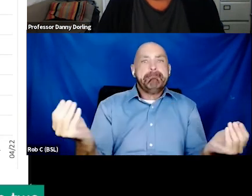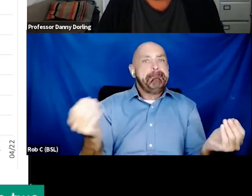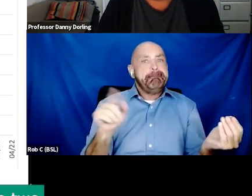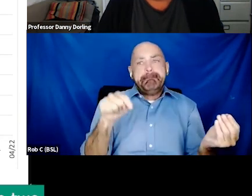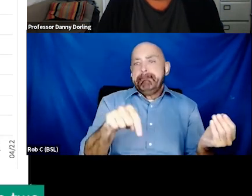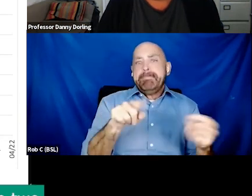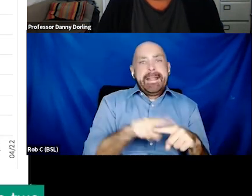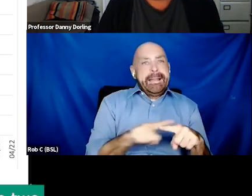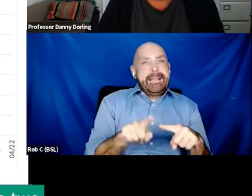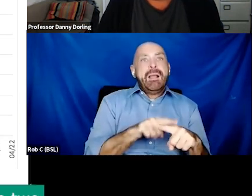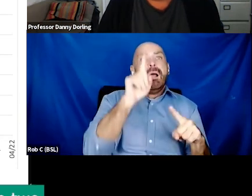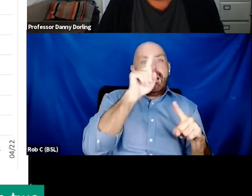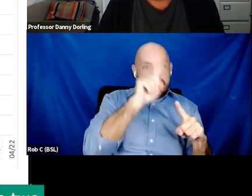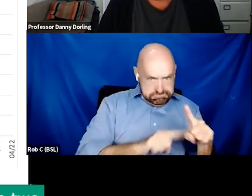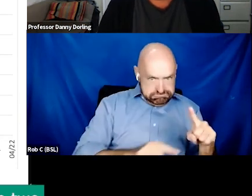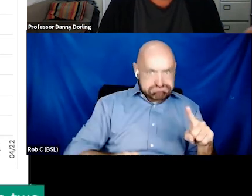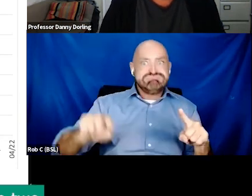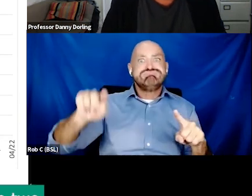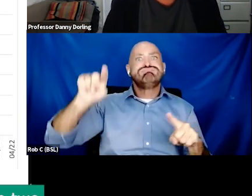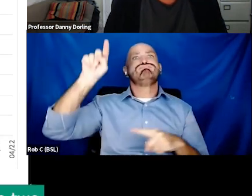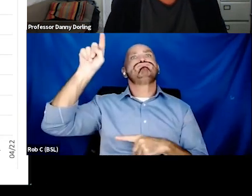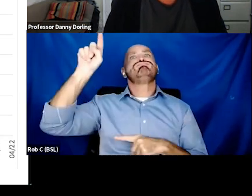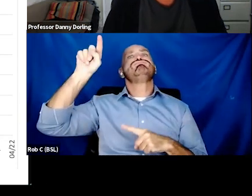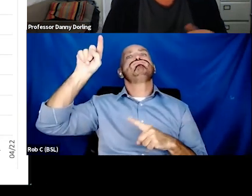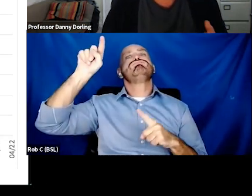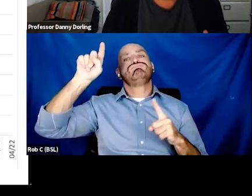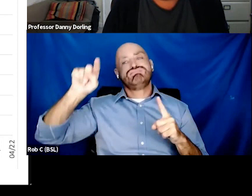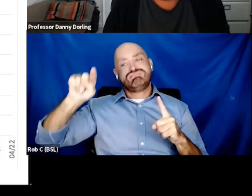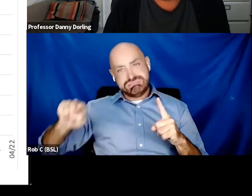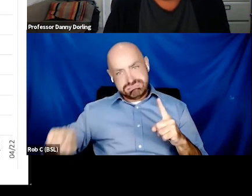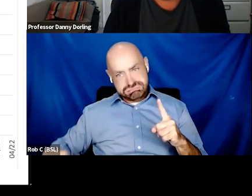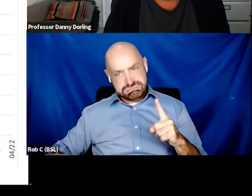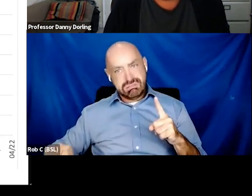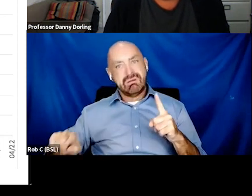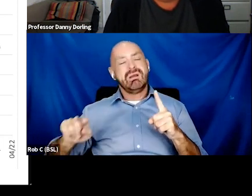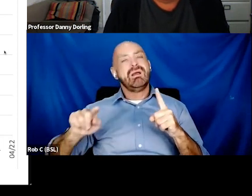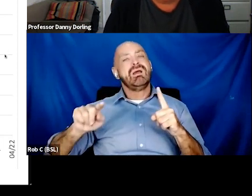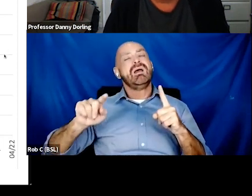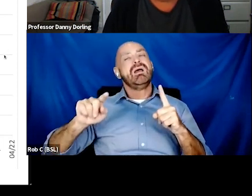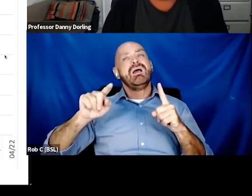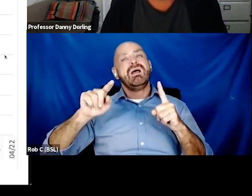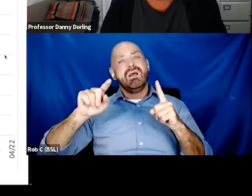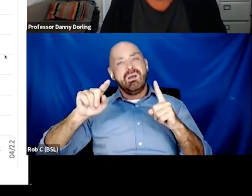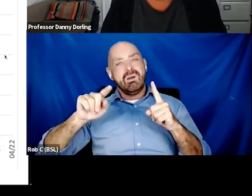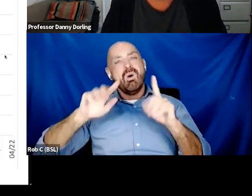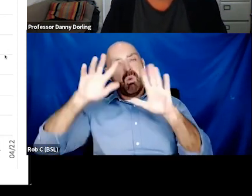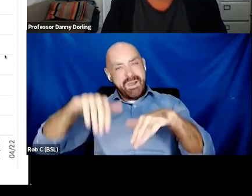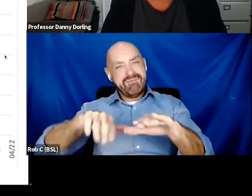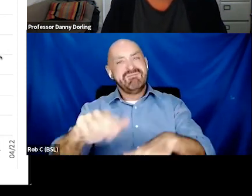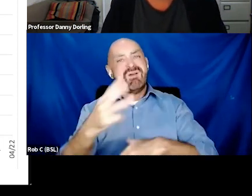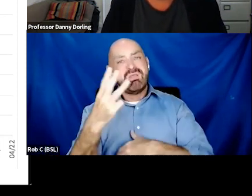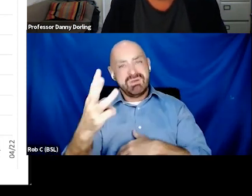Then the worry rises again with wave 2, drops again after wave 2, rises again with wave 3, drops again now.